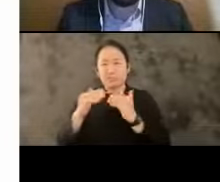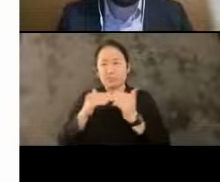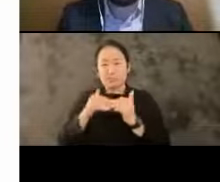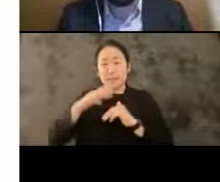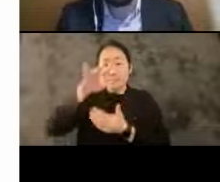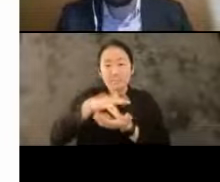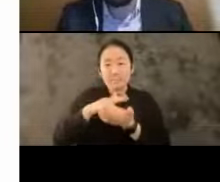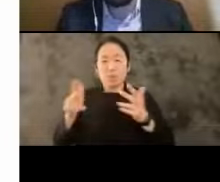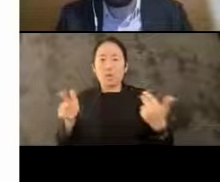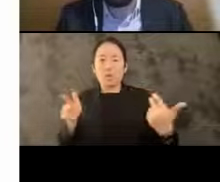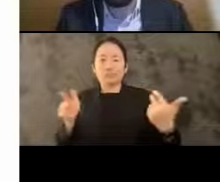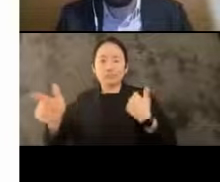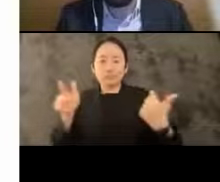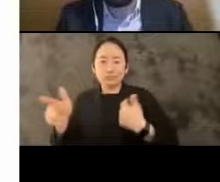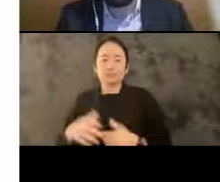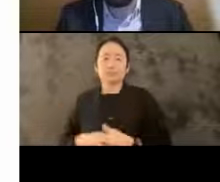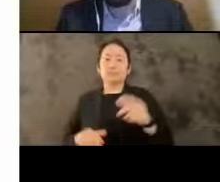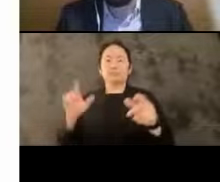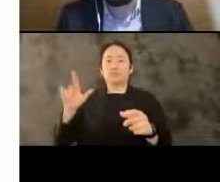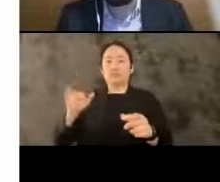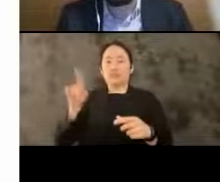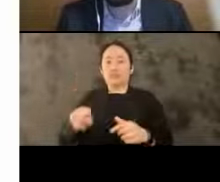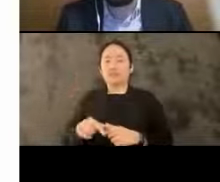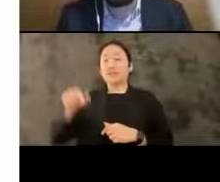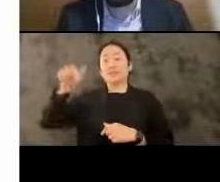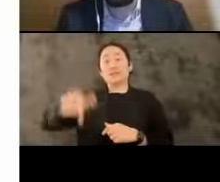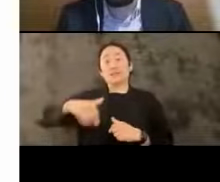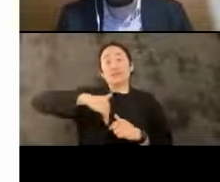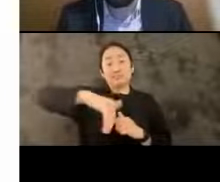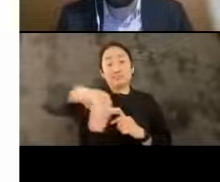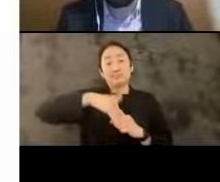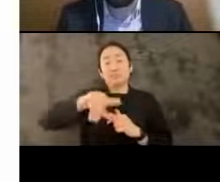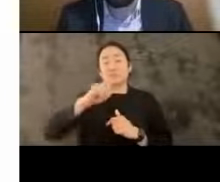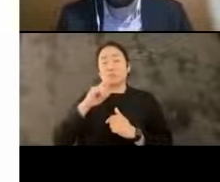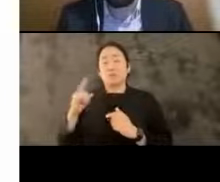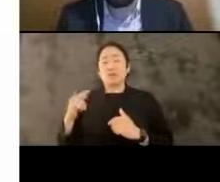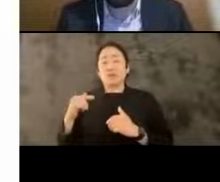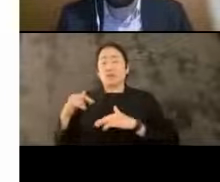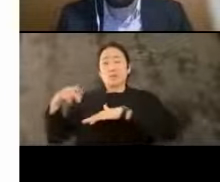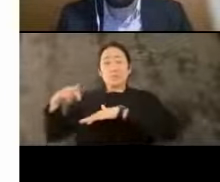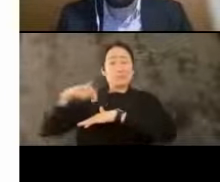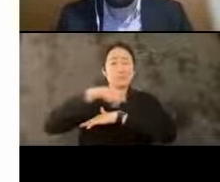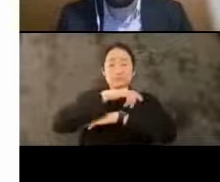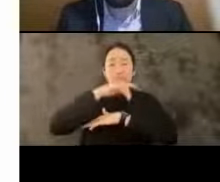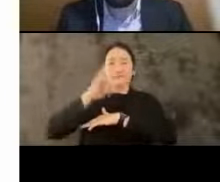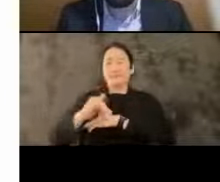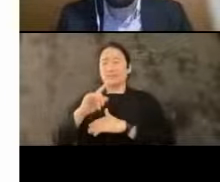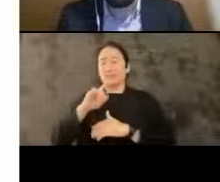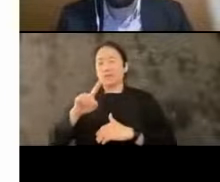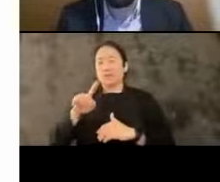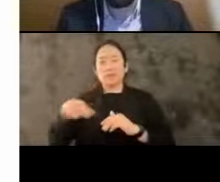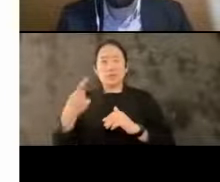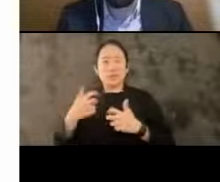corridor, the crossing distance is only really an issue kind of once you get to the